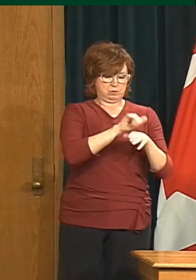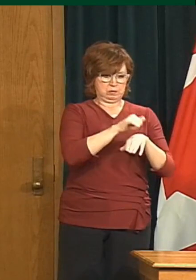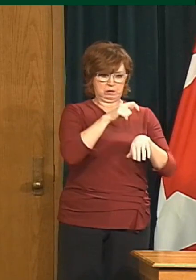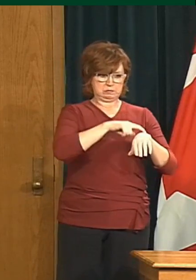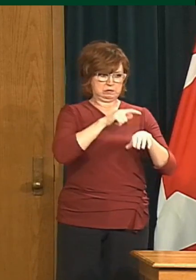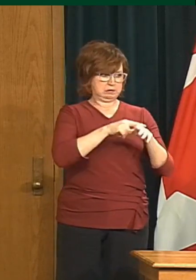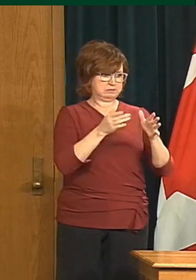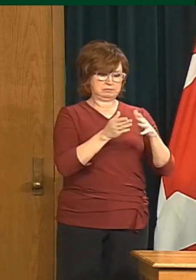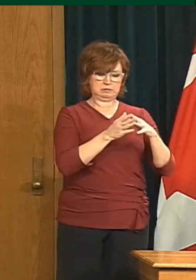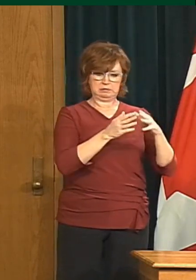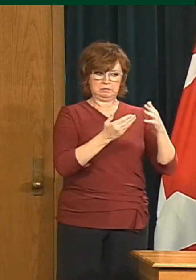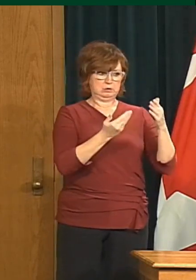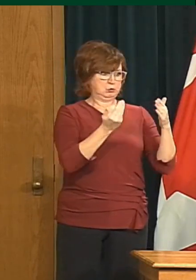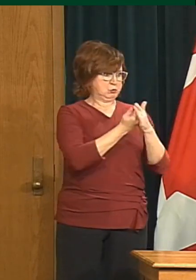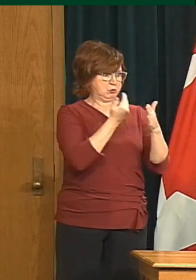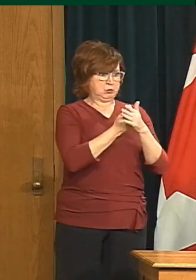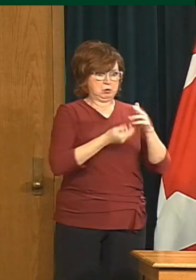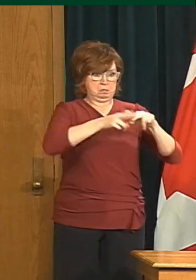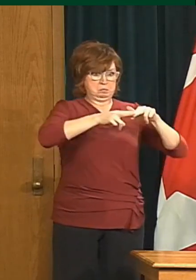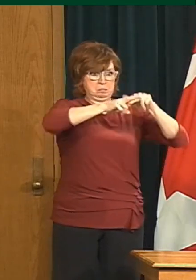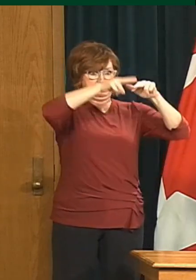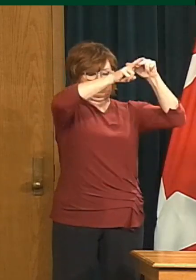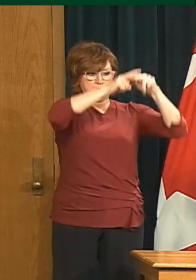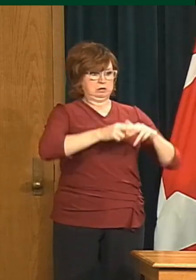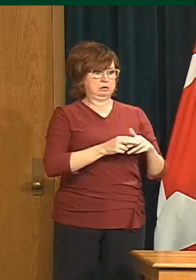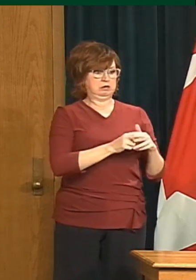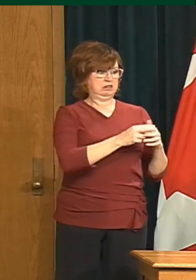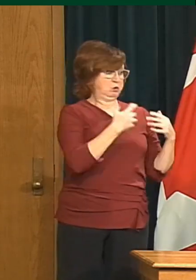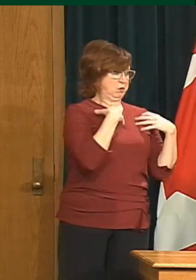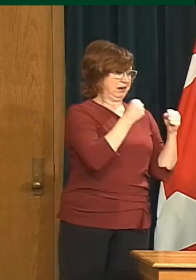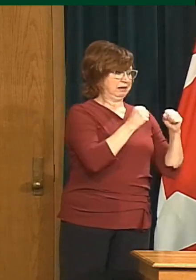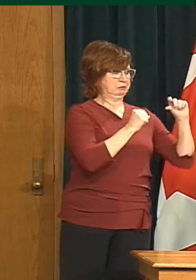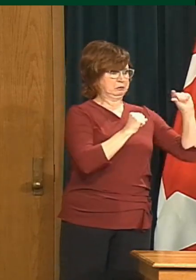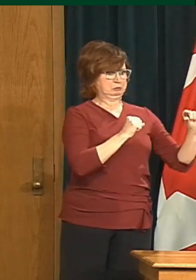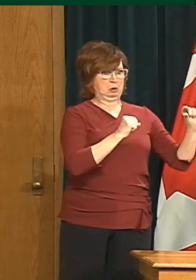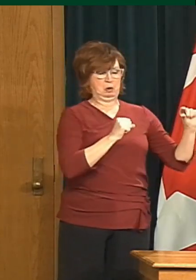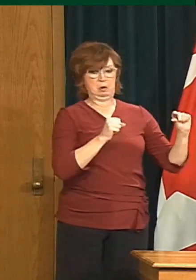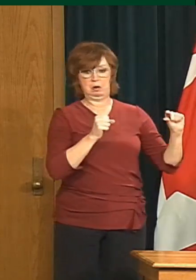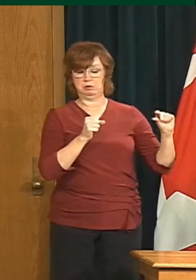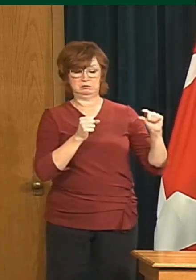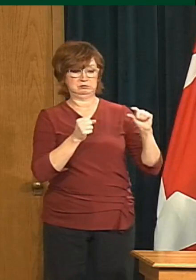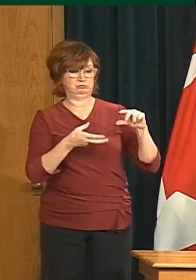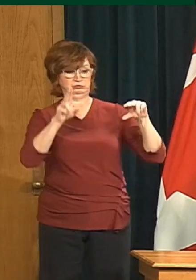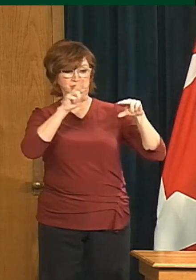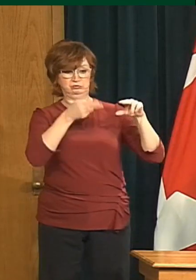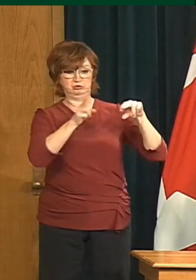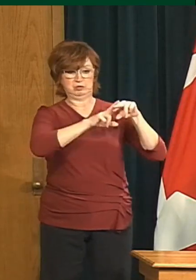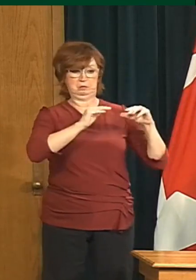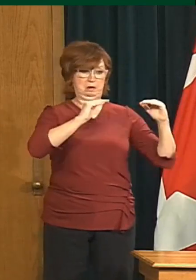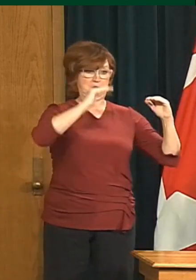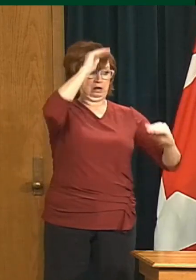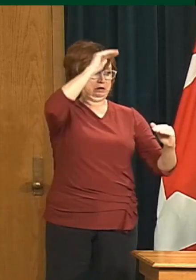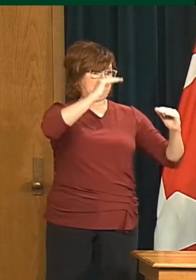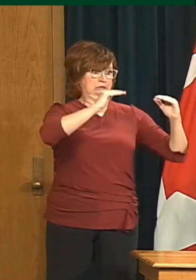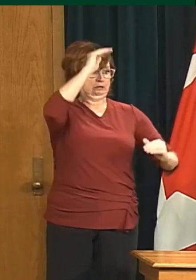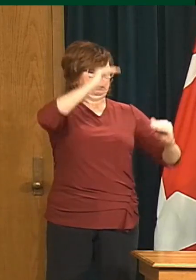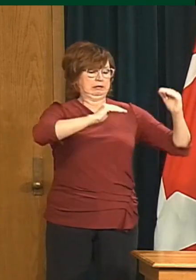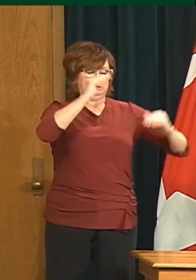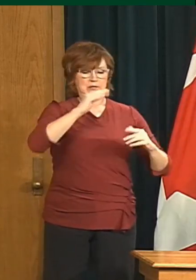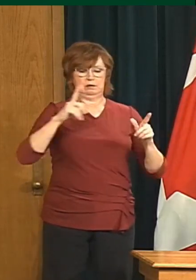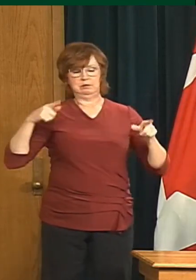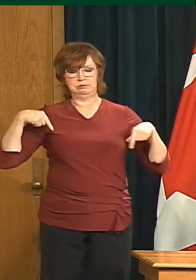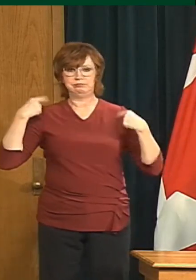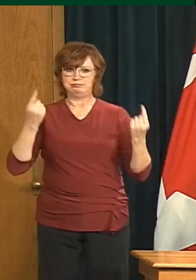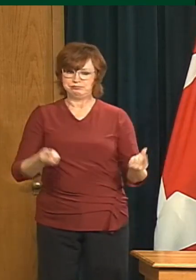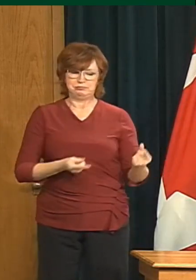day. So the number of active cases was growing each day. In the past 12 days since then, we have had